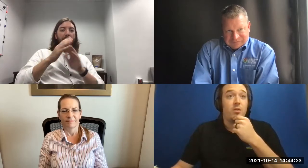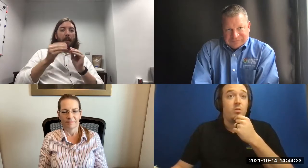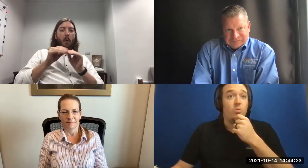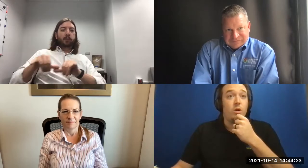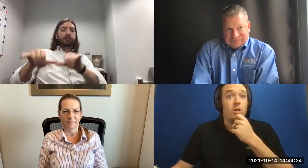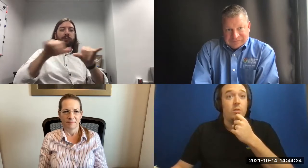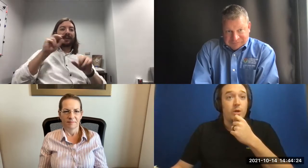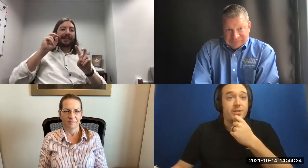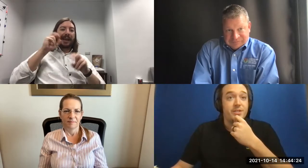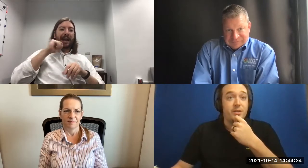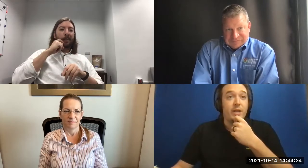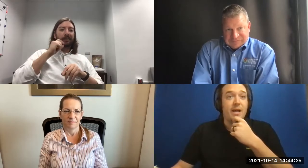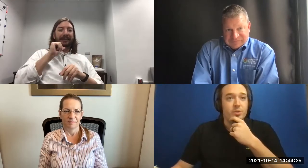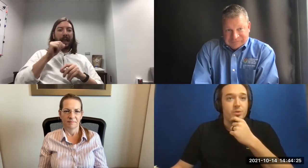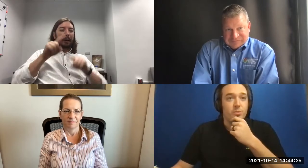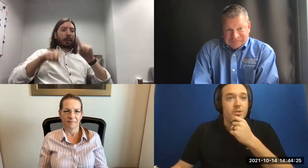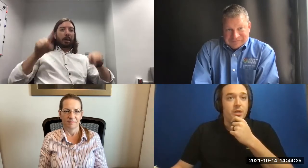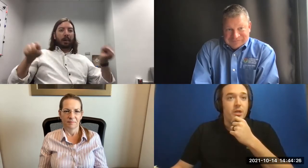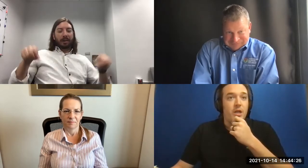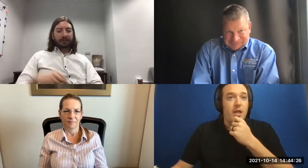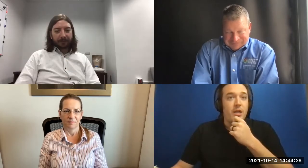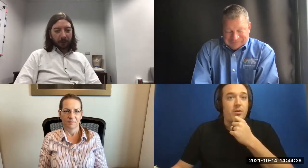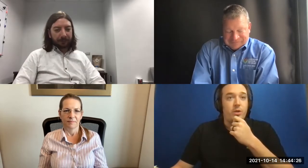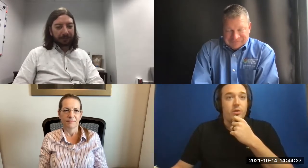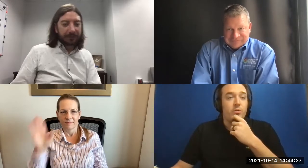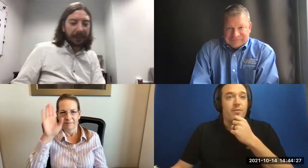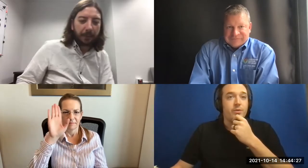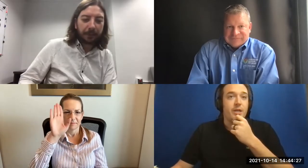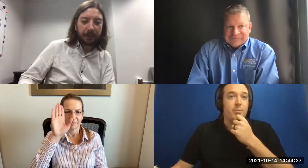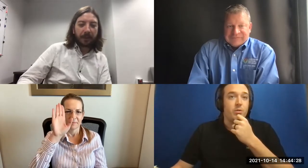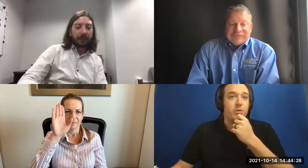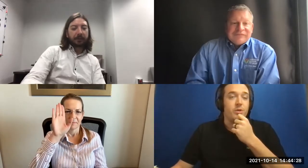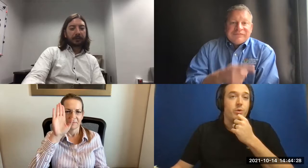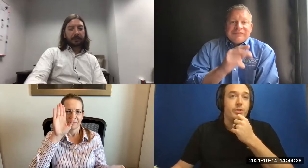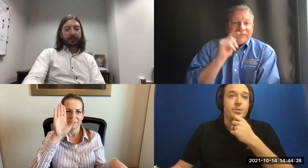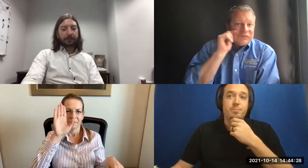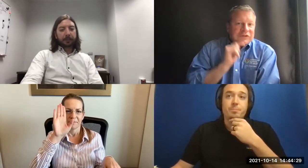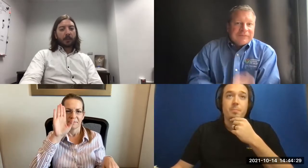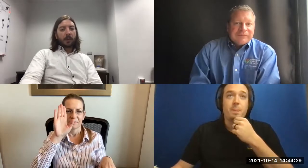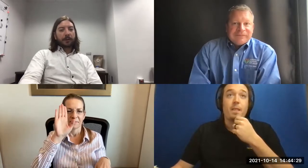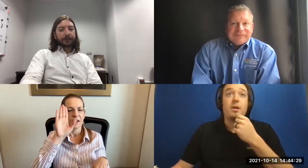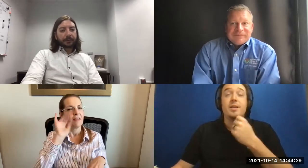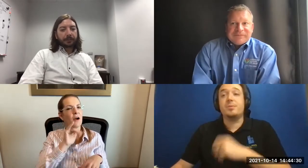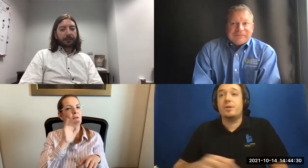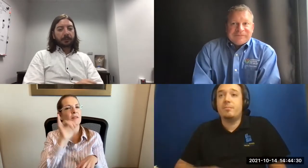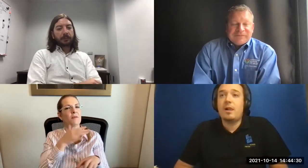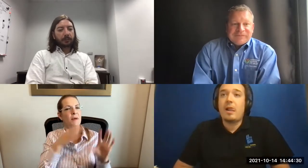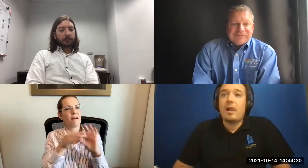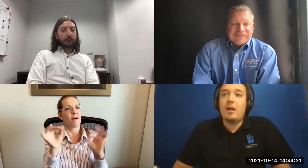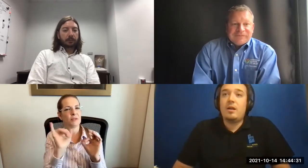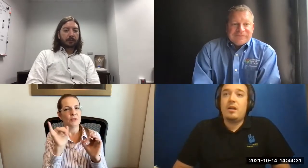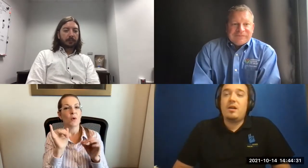years from now, we're a little more consistent. We have those norms and, you know, everyone's an apple. There's no oranges. Yes,